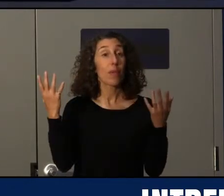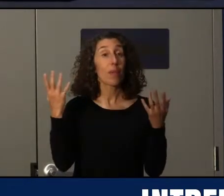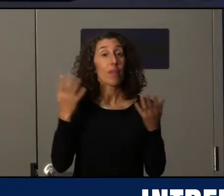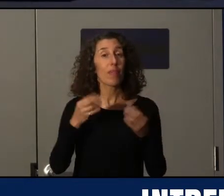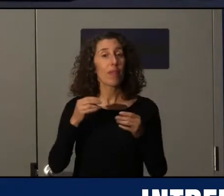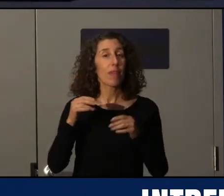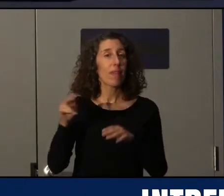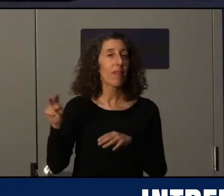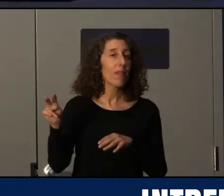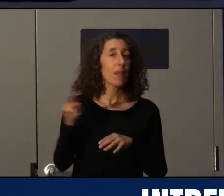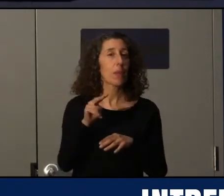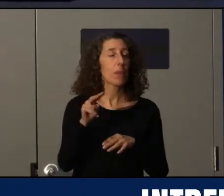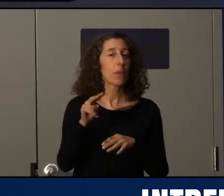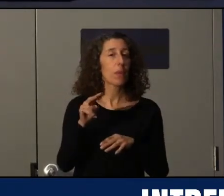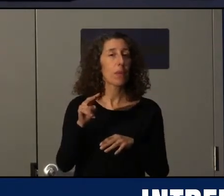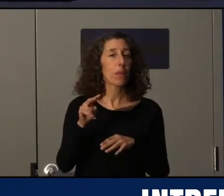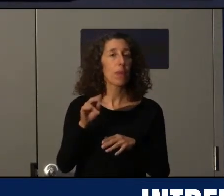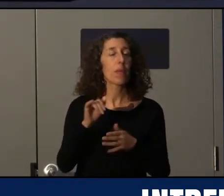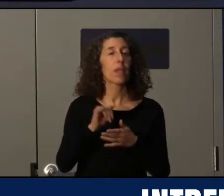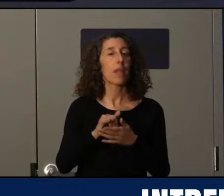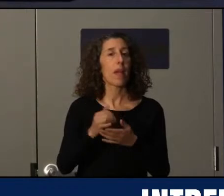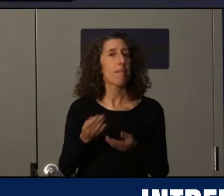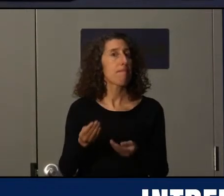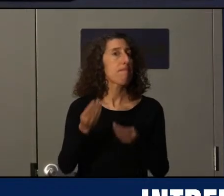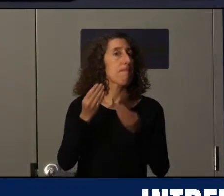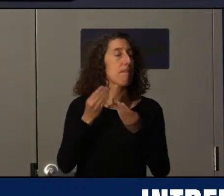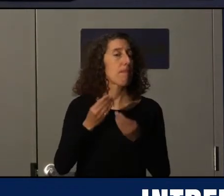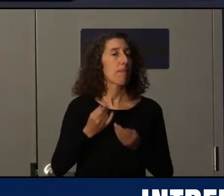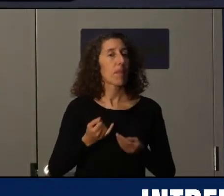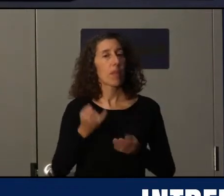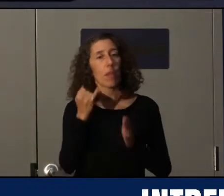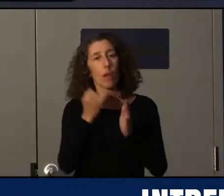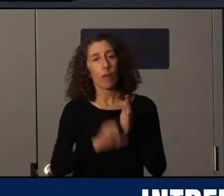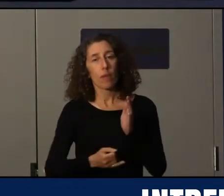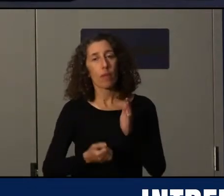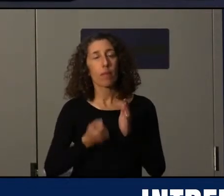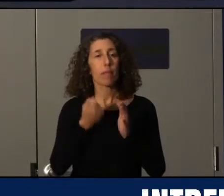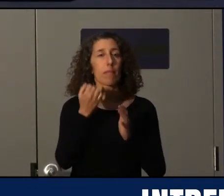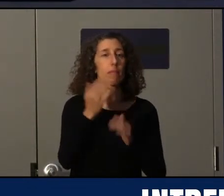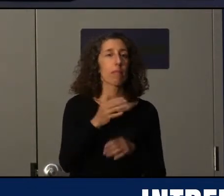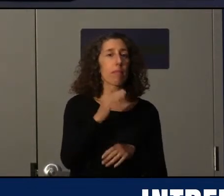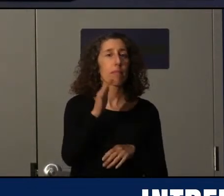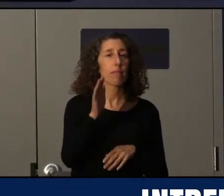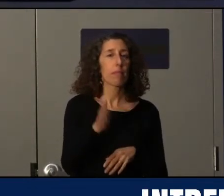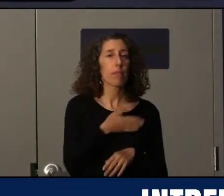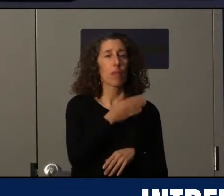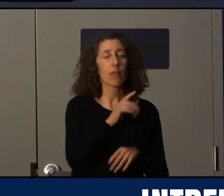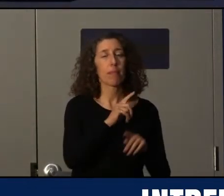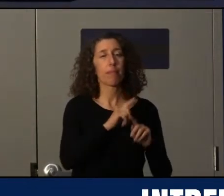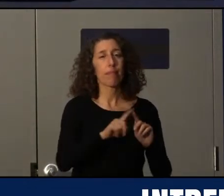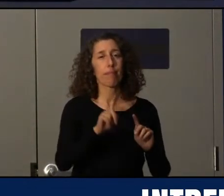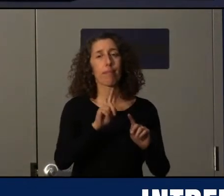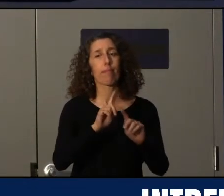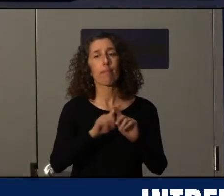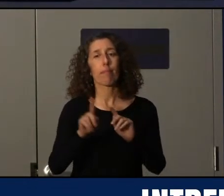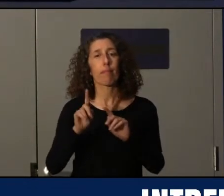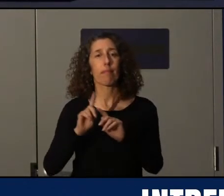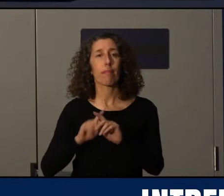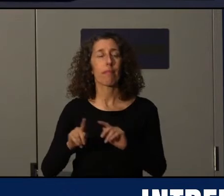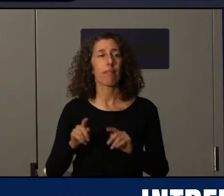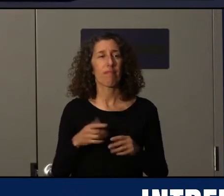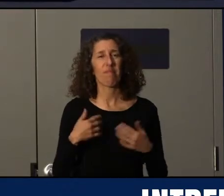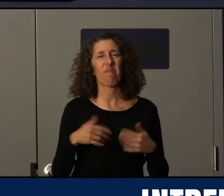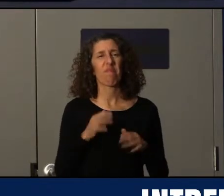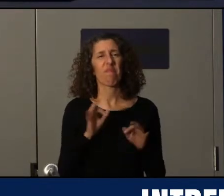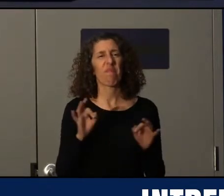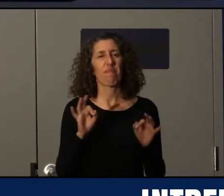these perspectives that you can share through art and poetry and music and all of those things. I think that's so